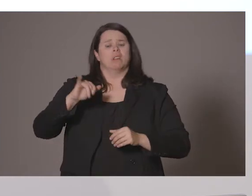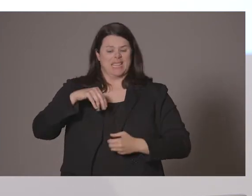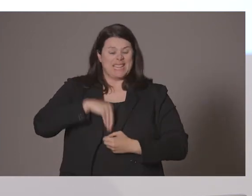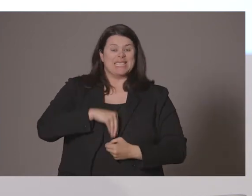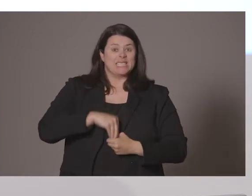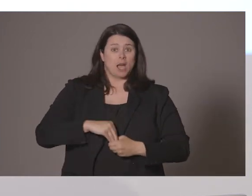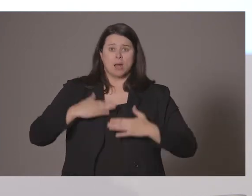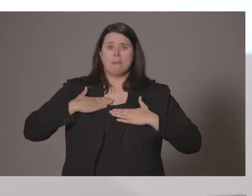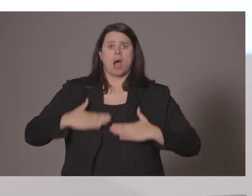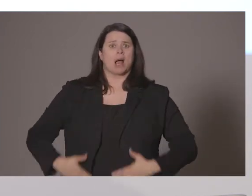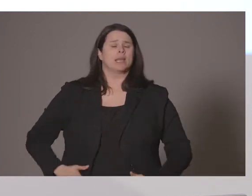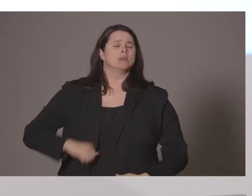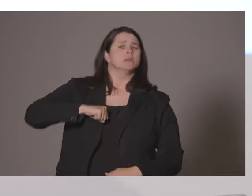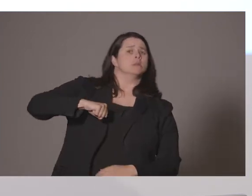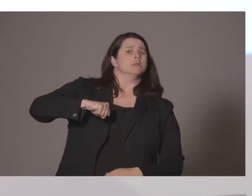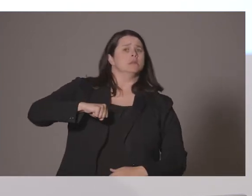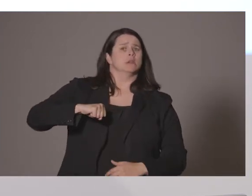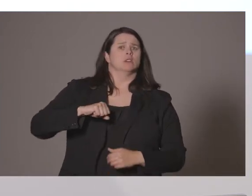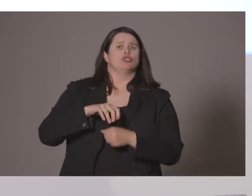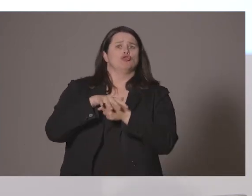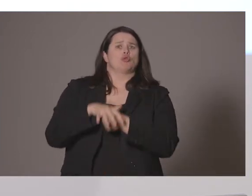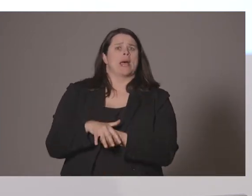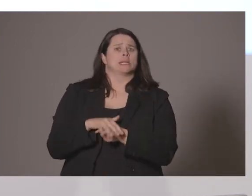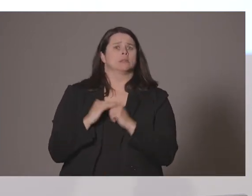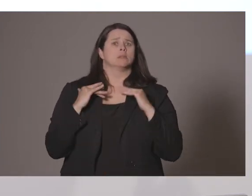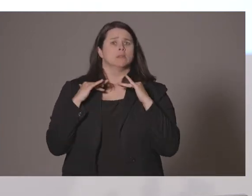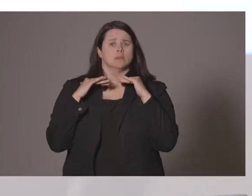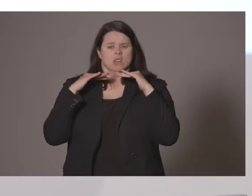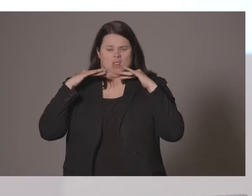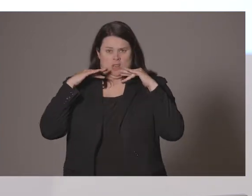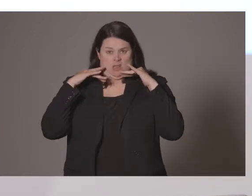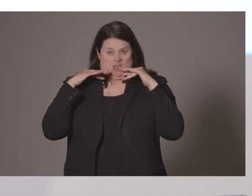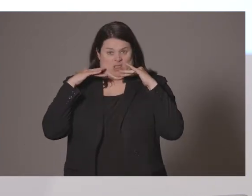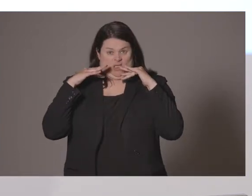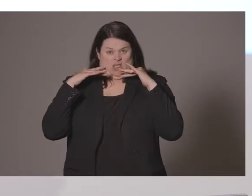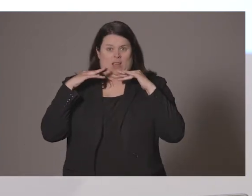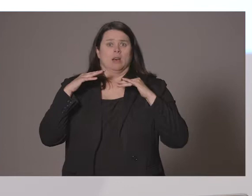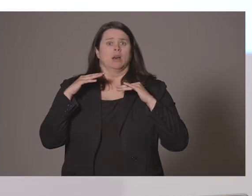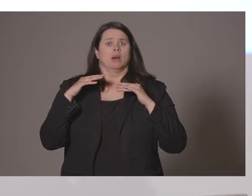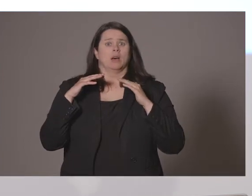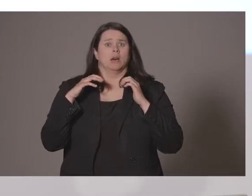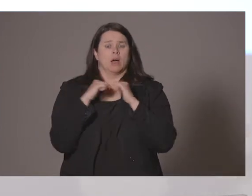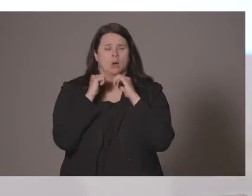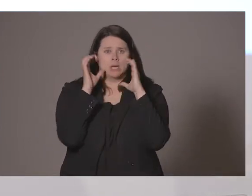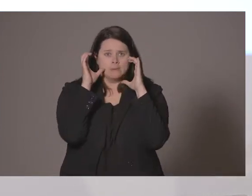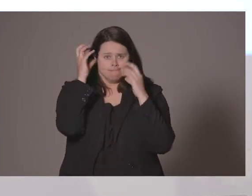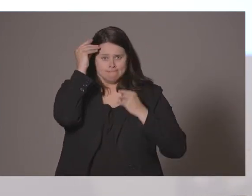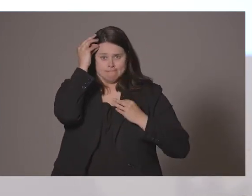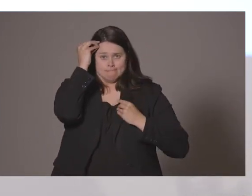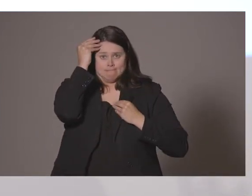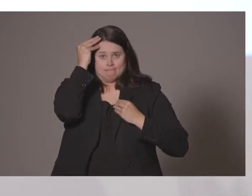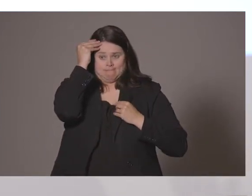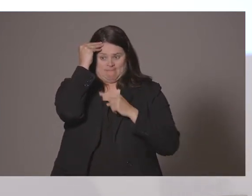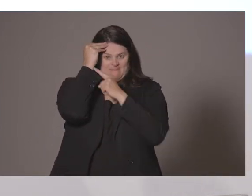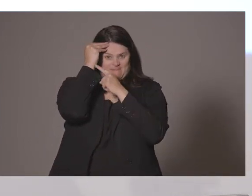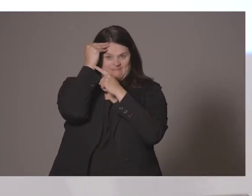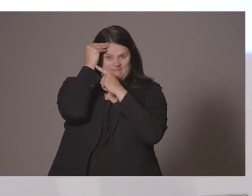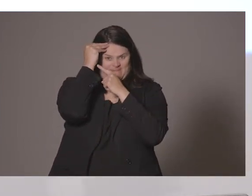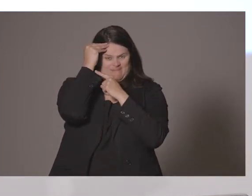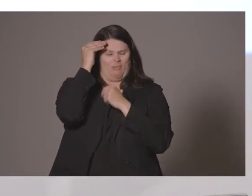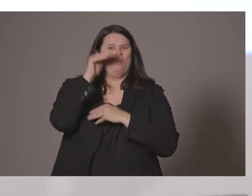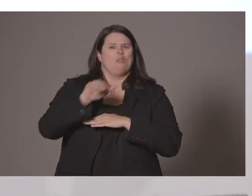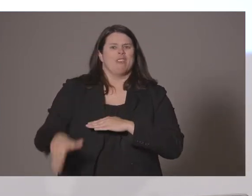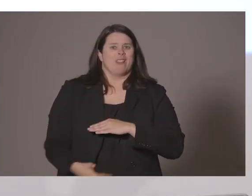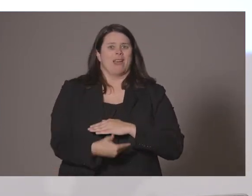hormones stay sequencing, or they show up in different ways in the way that we stay awake kind of obsessing at night, that sort of thing.